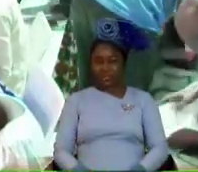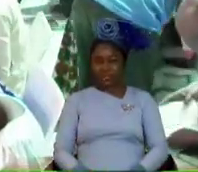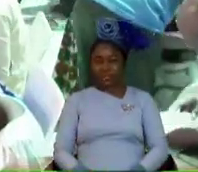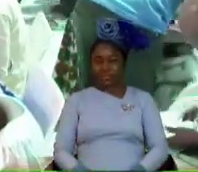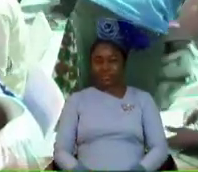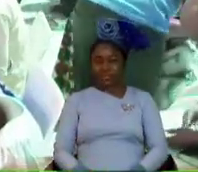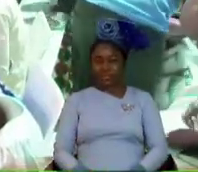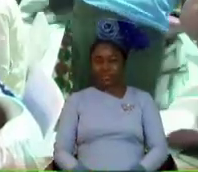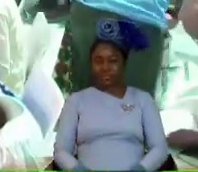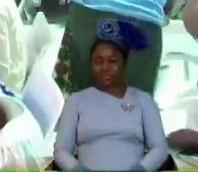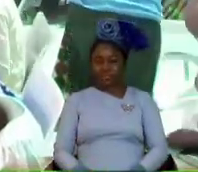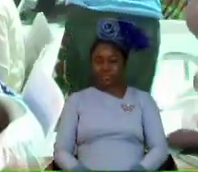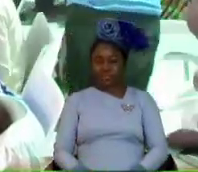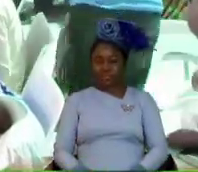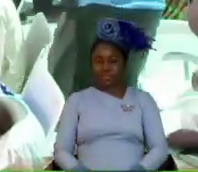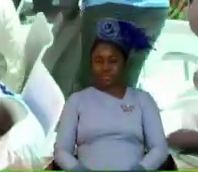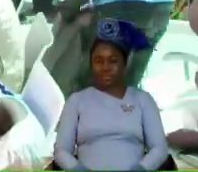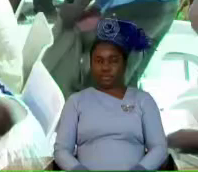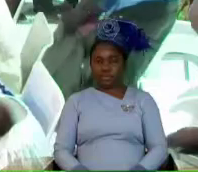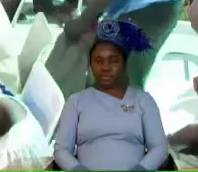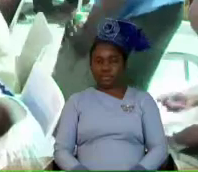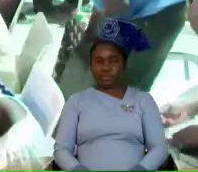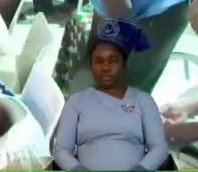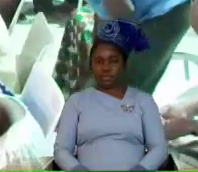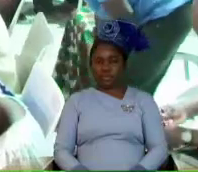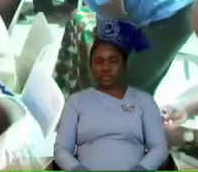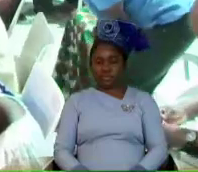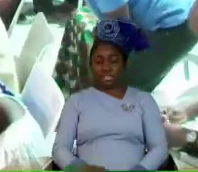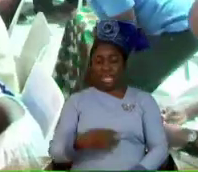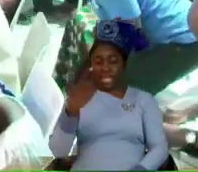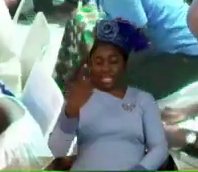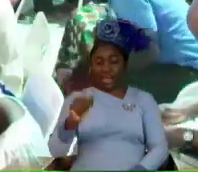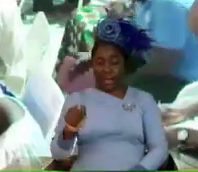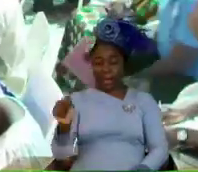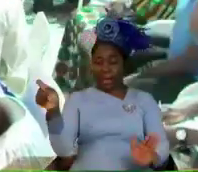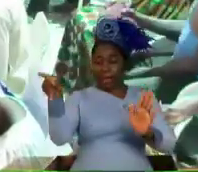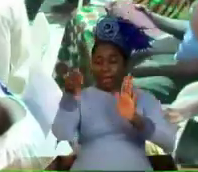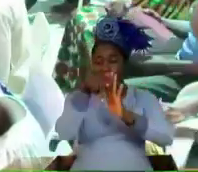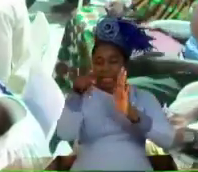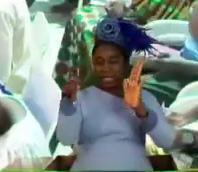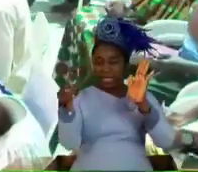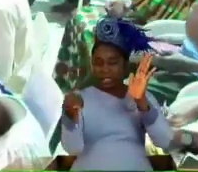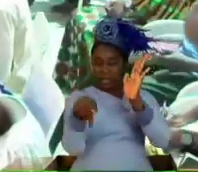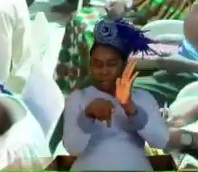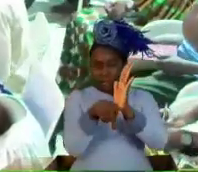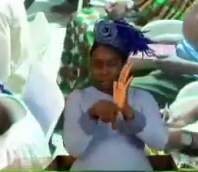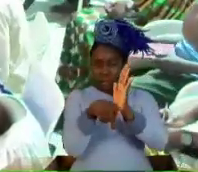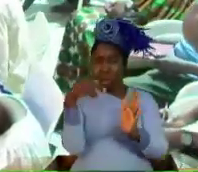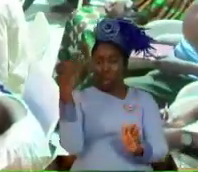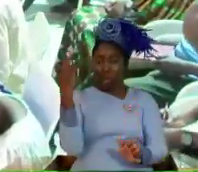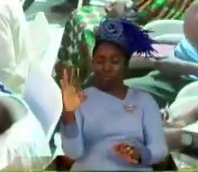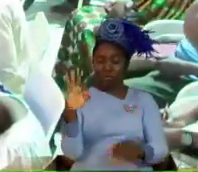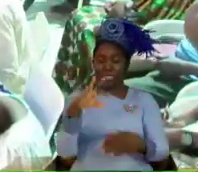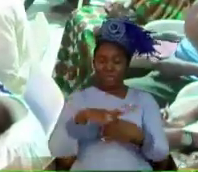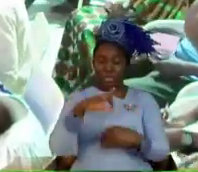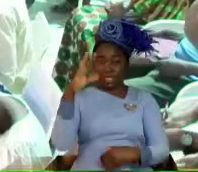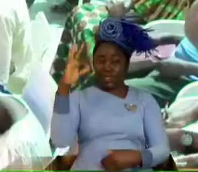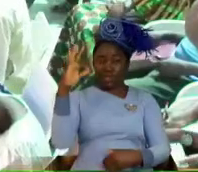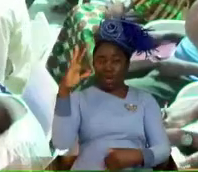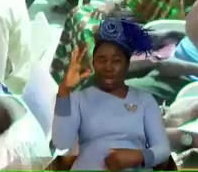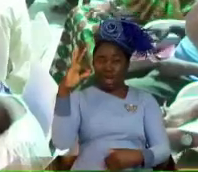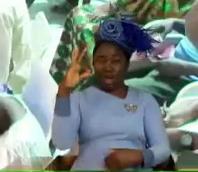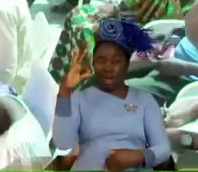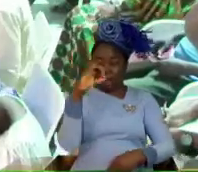nu ti awon ologun ti emi. The principles awon ilana of spiritual